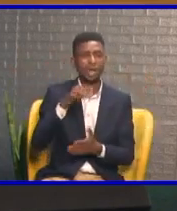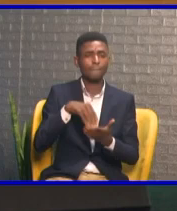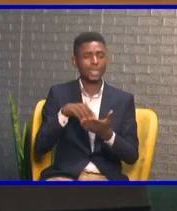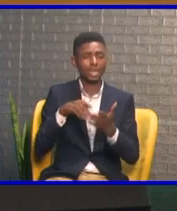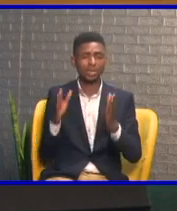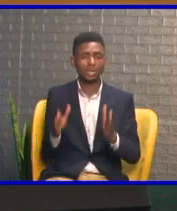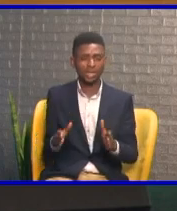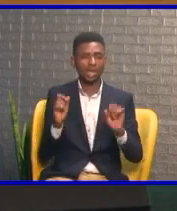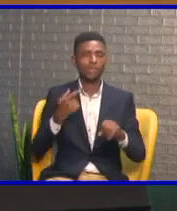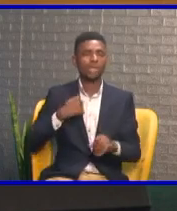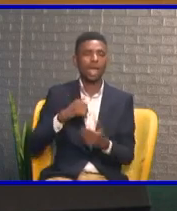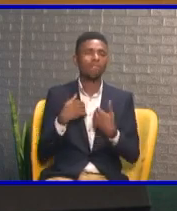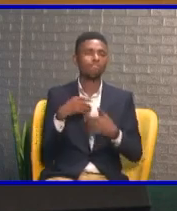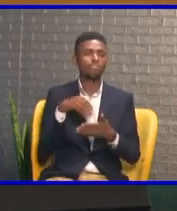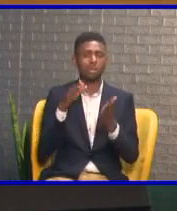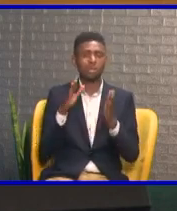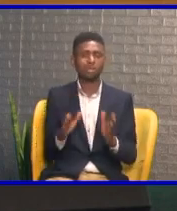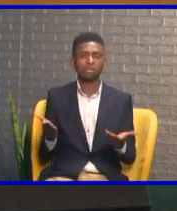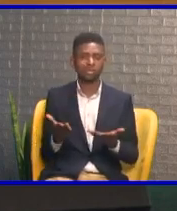have any billionaires in the house?